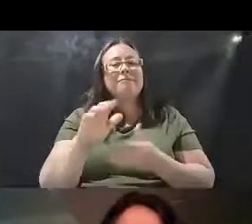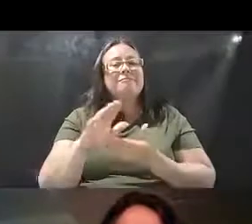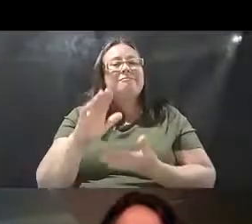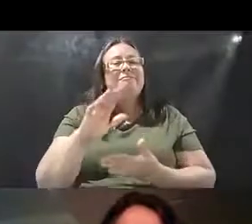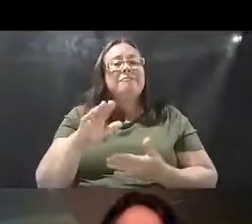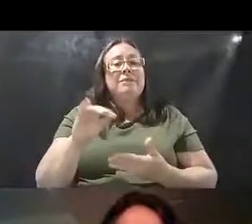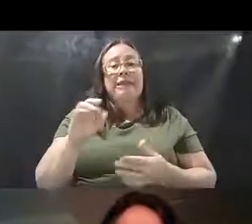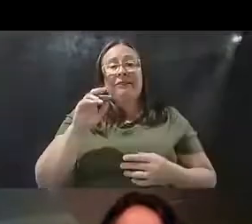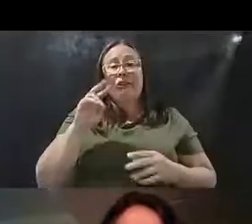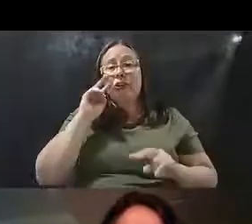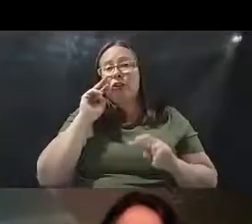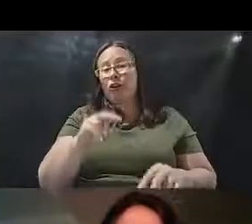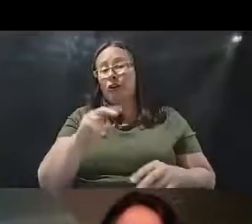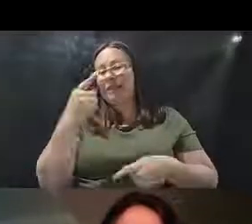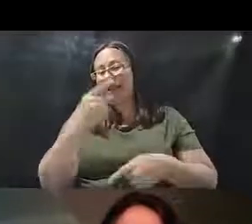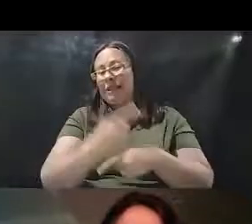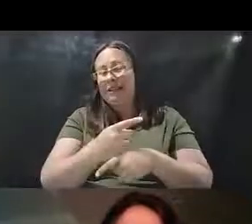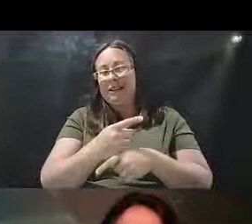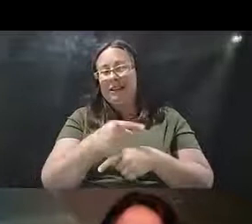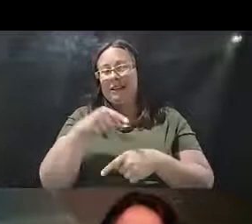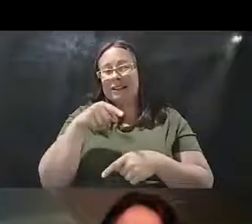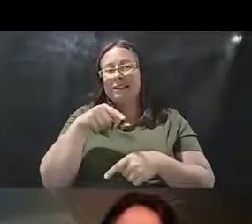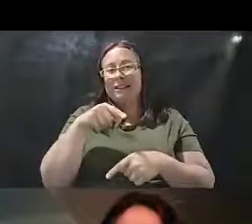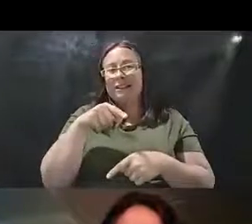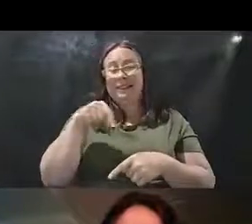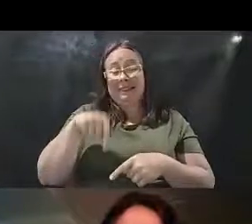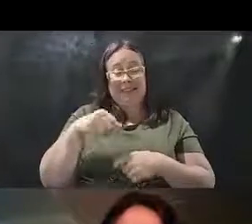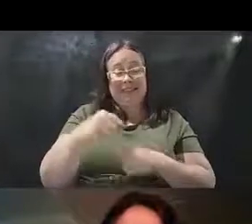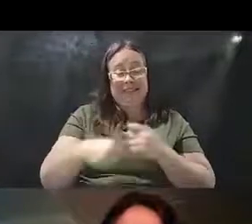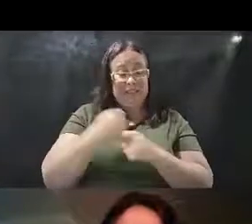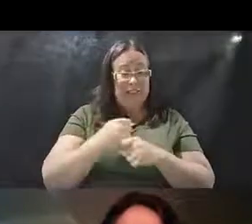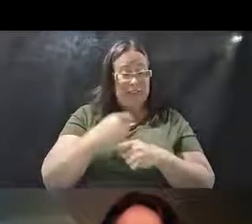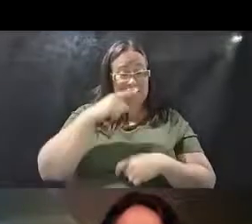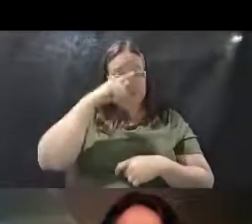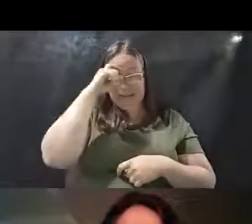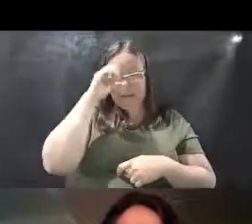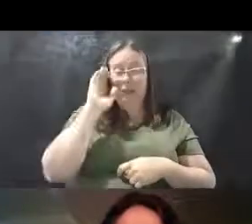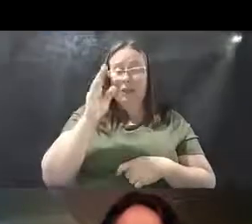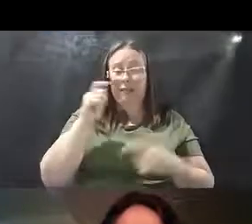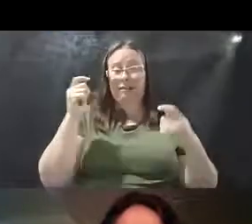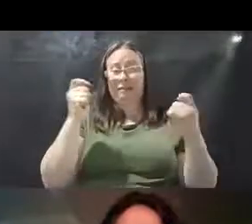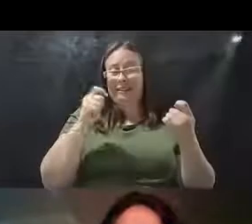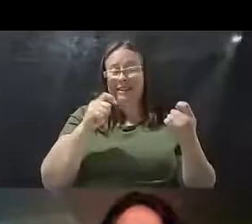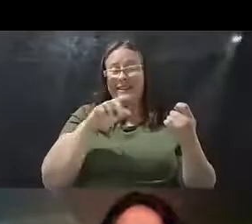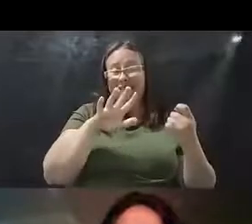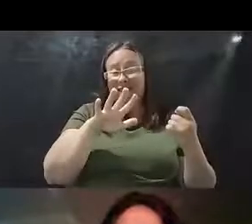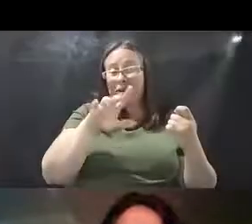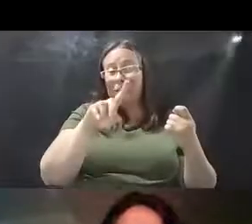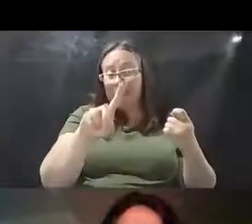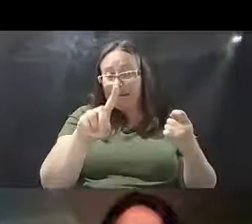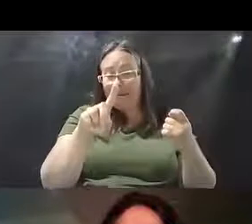if you look at the date, you'll realize that this summer we will be celebrating our 51st wedding